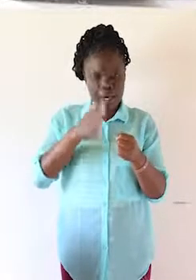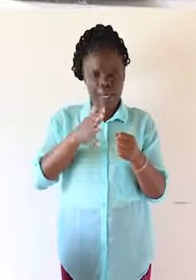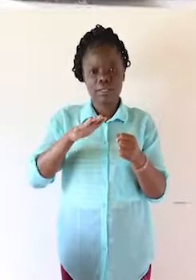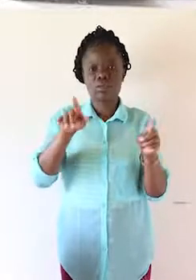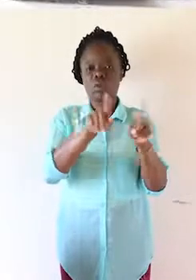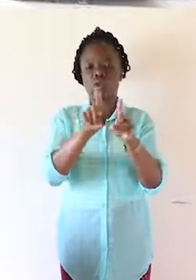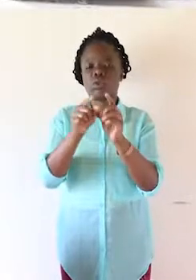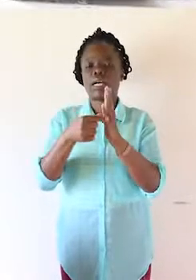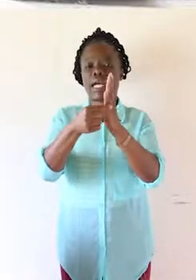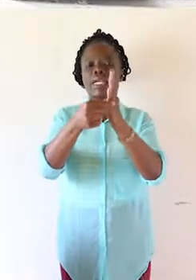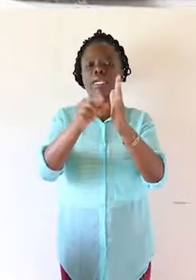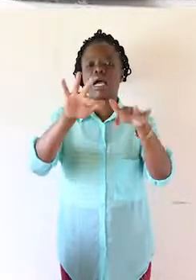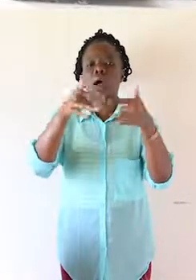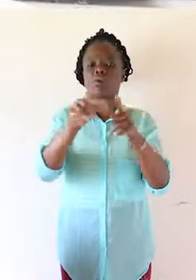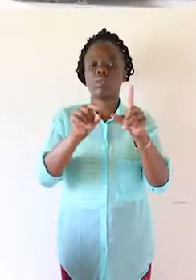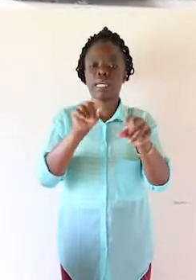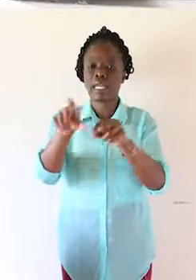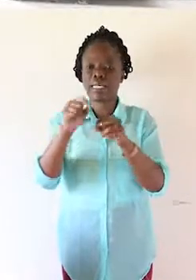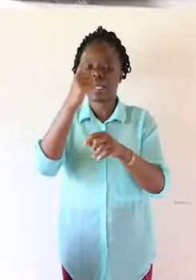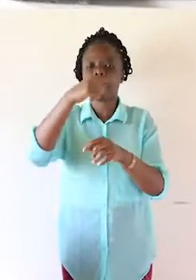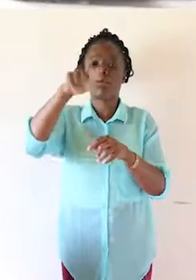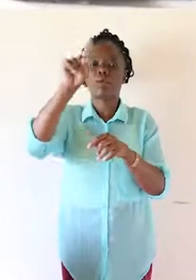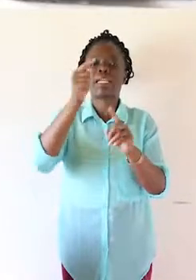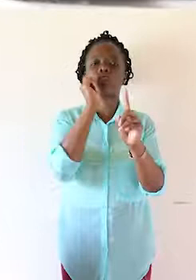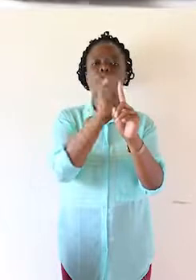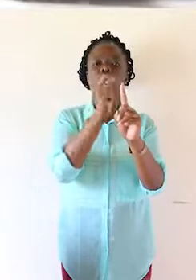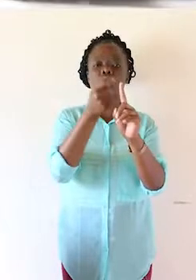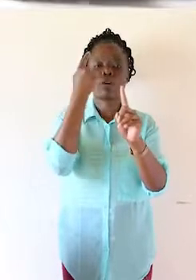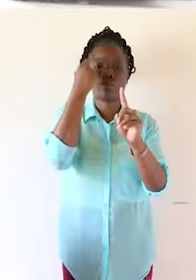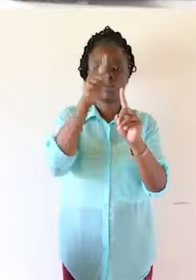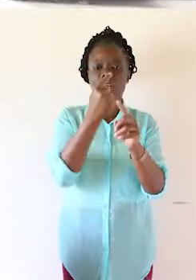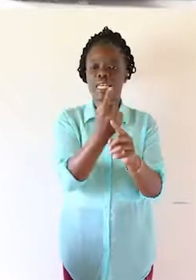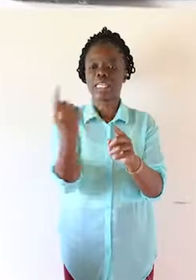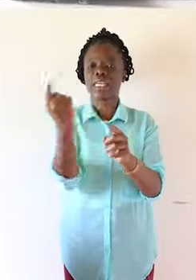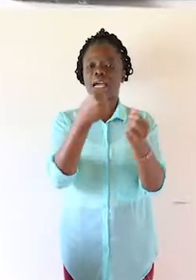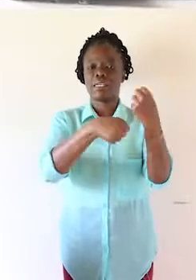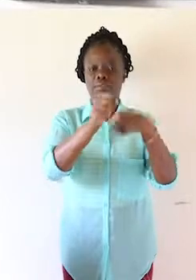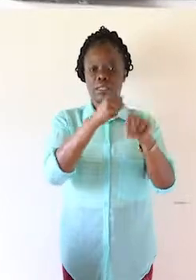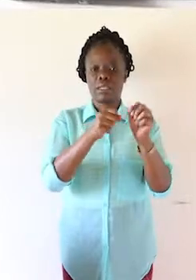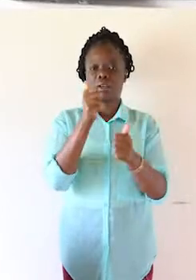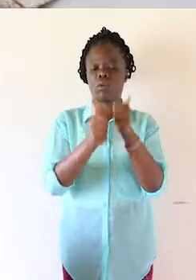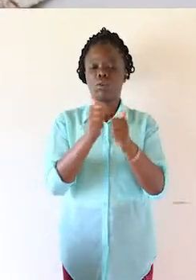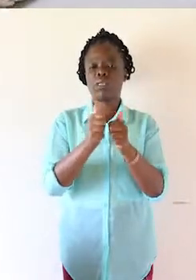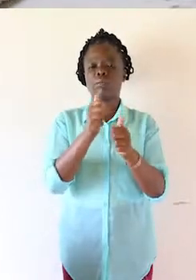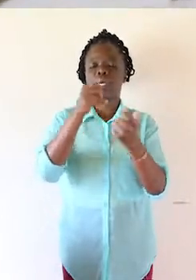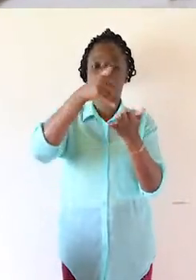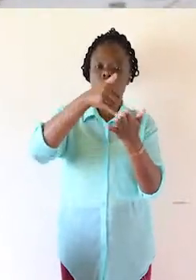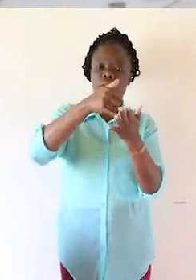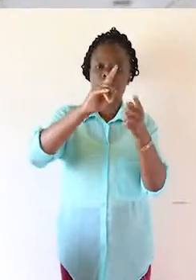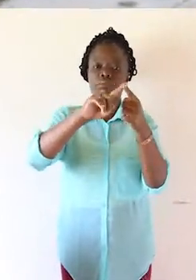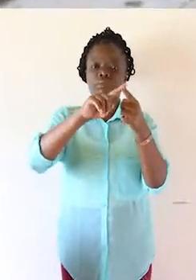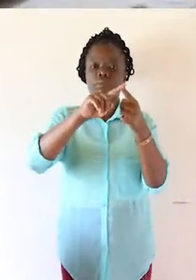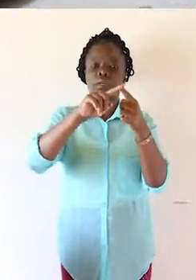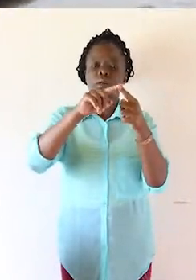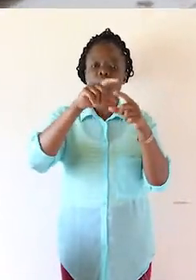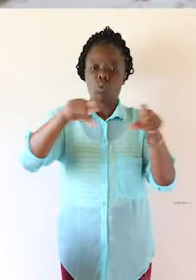The learner is also guided how to select appropriate tools for each activity, which may